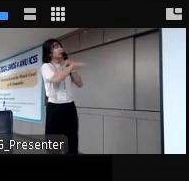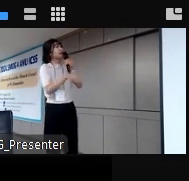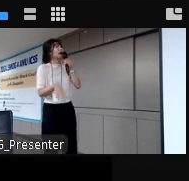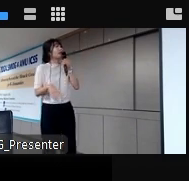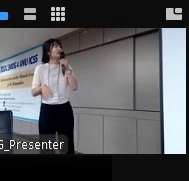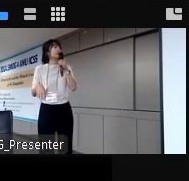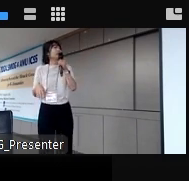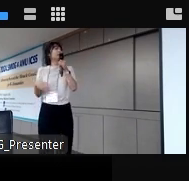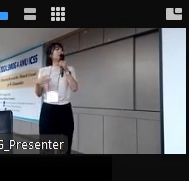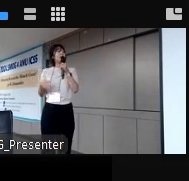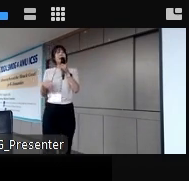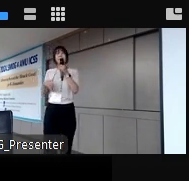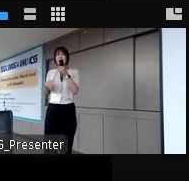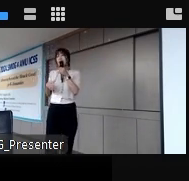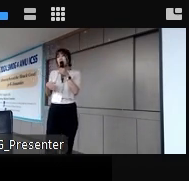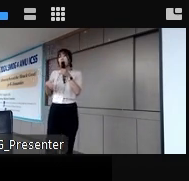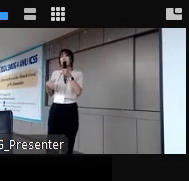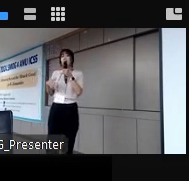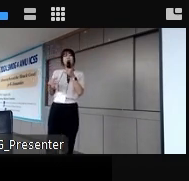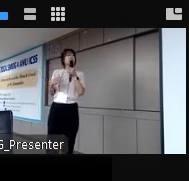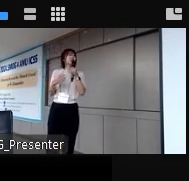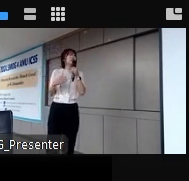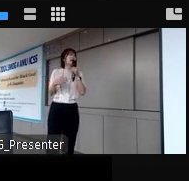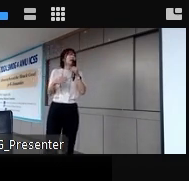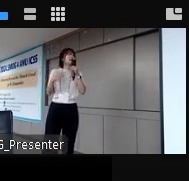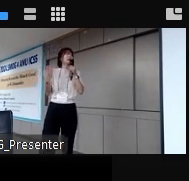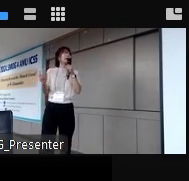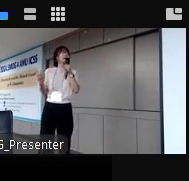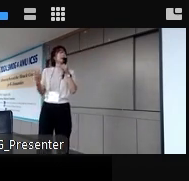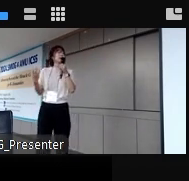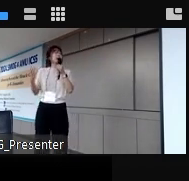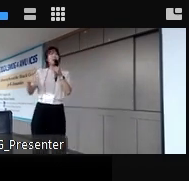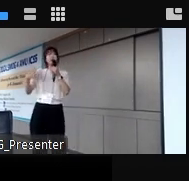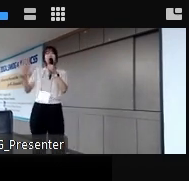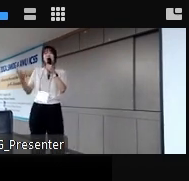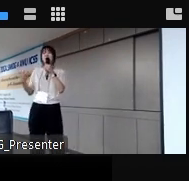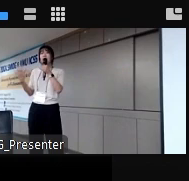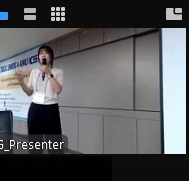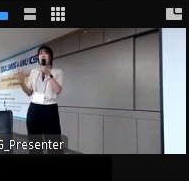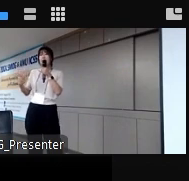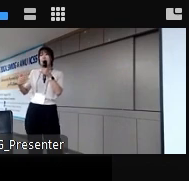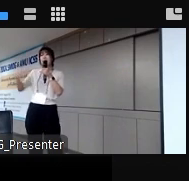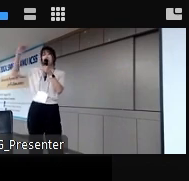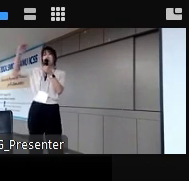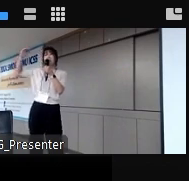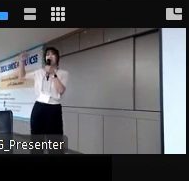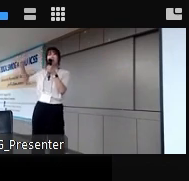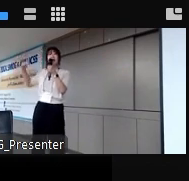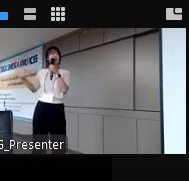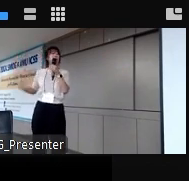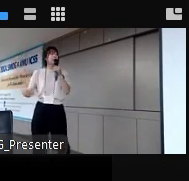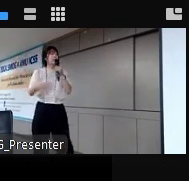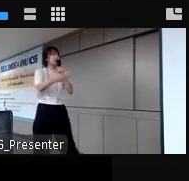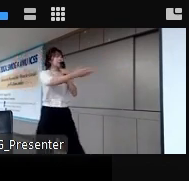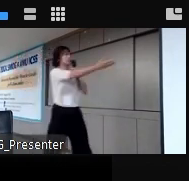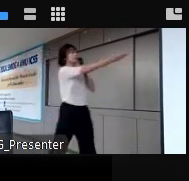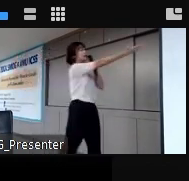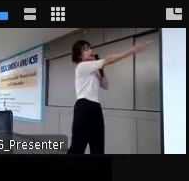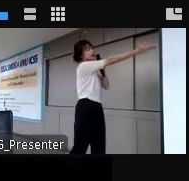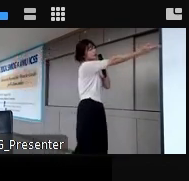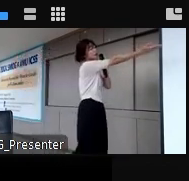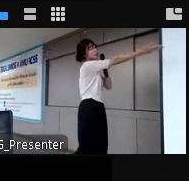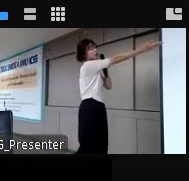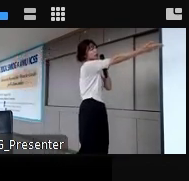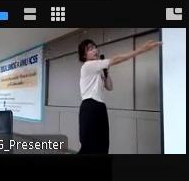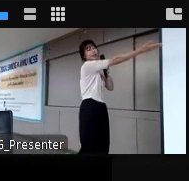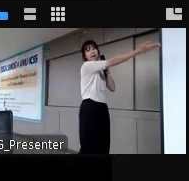intersentential anaphora. You have Jin and Mike. We assume that every noun comes with some kind of an index that we keep track of. So that's done in